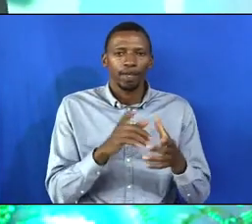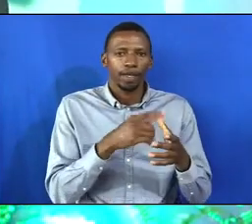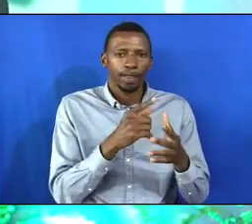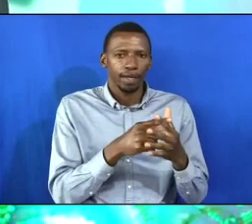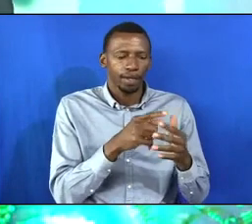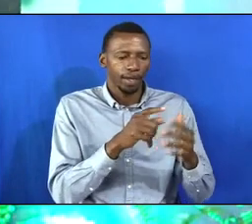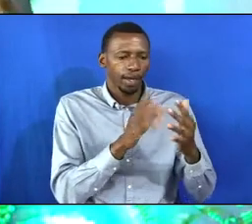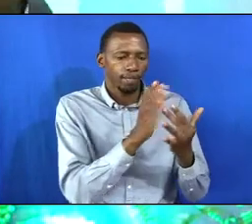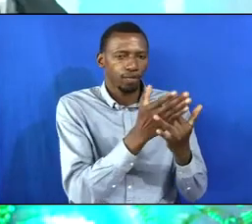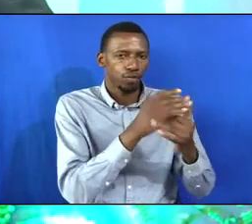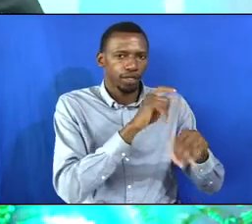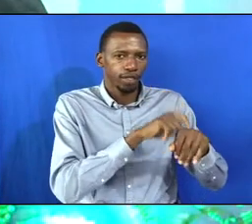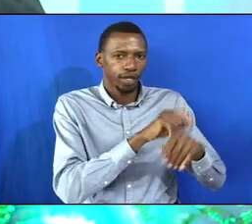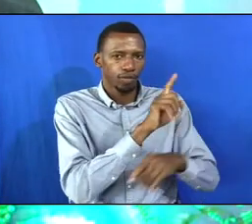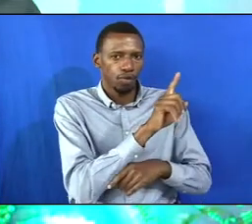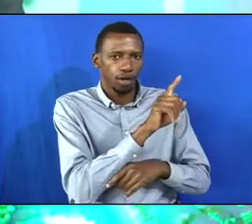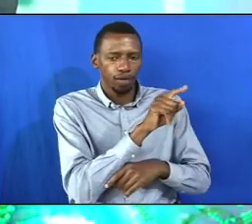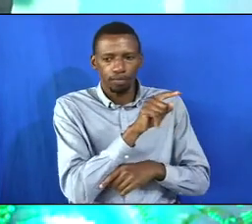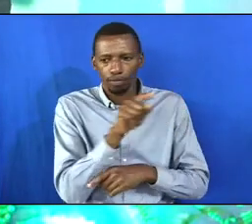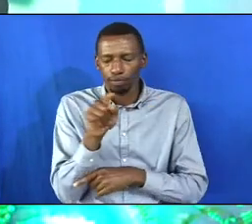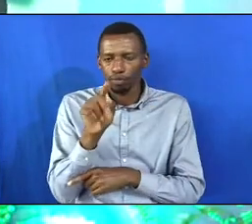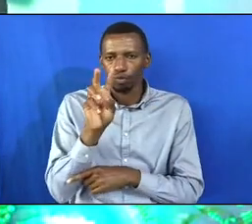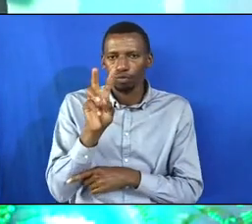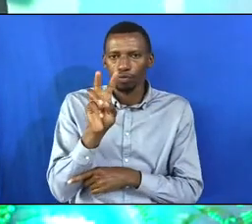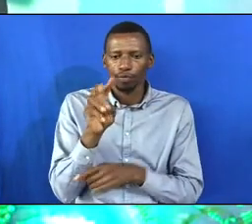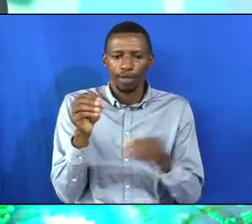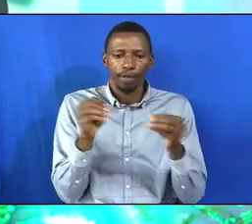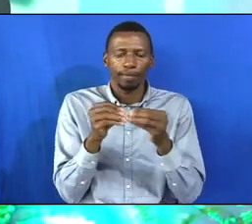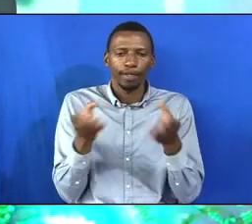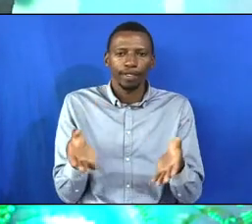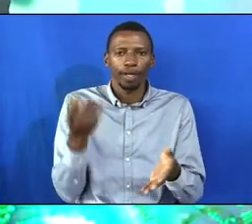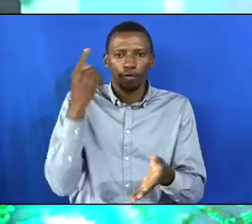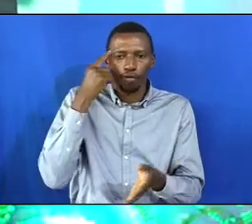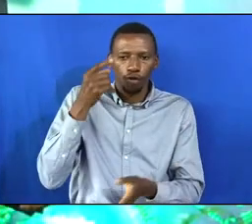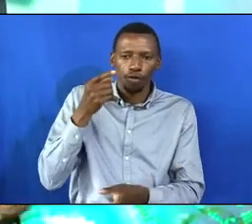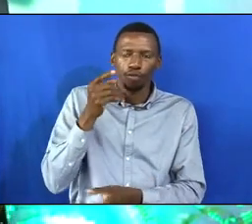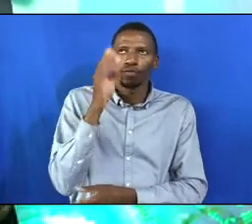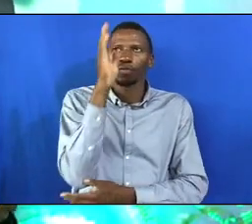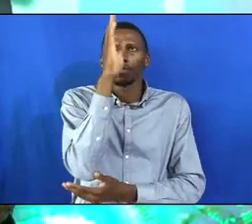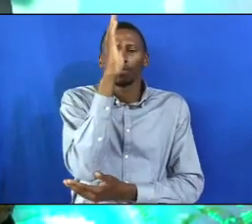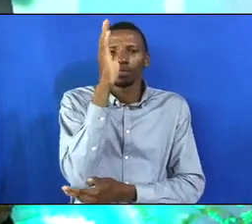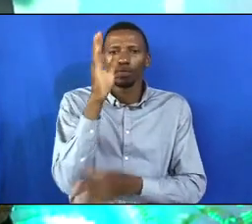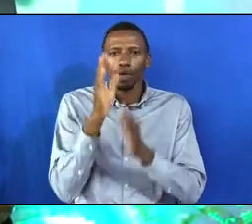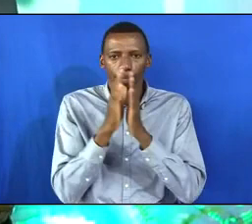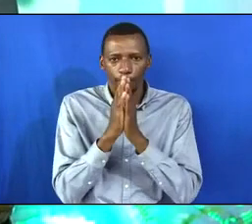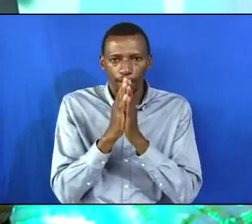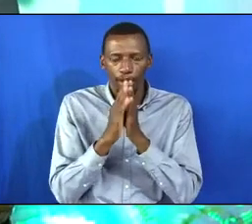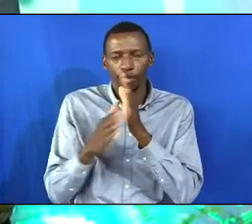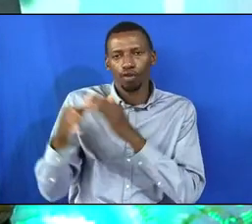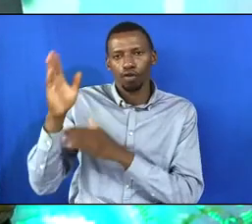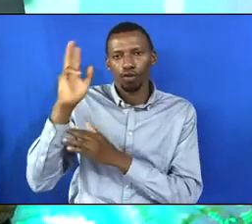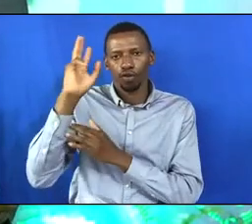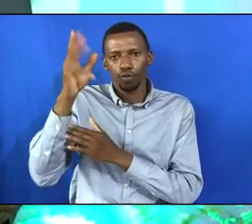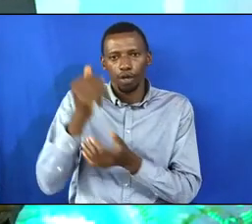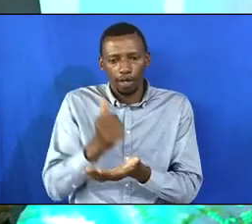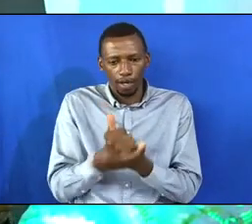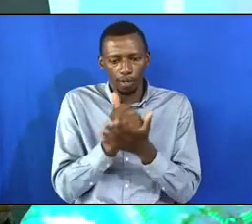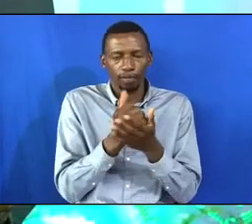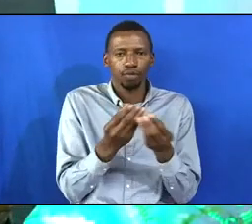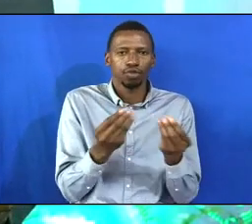and 2, we also meet here for midday prayers, and God will meet us at the point of our needs.